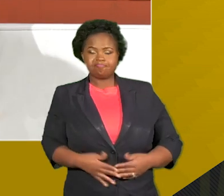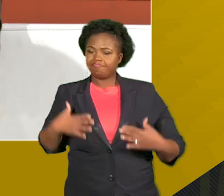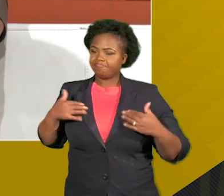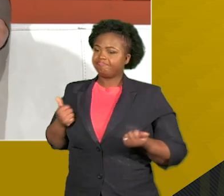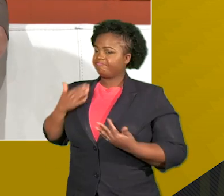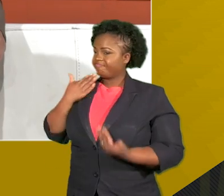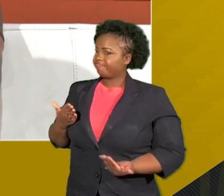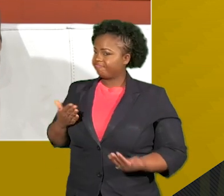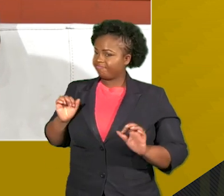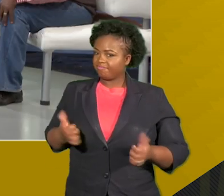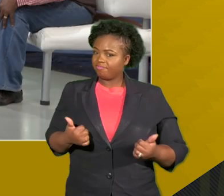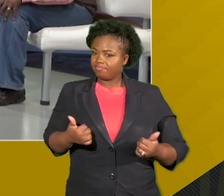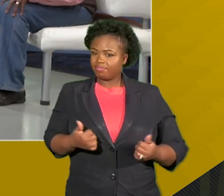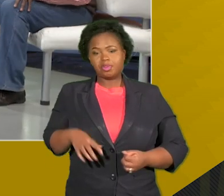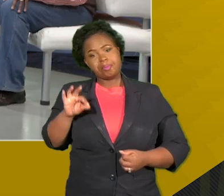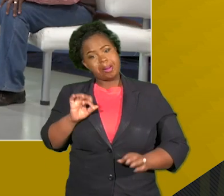on, day again.